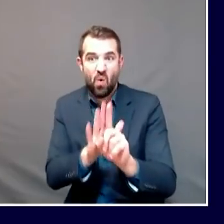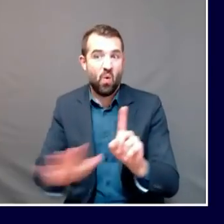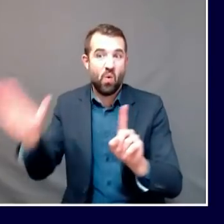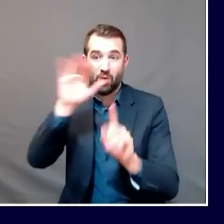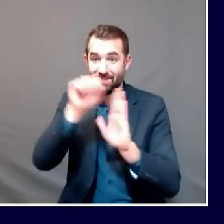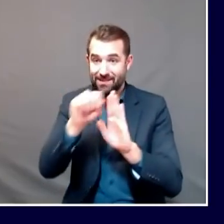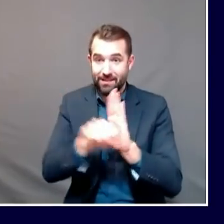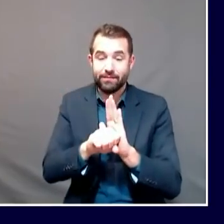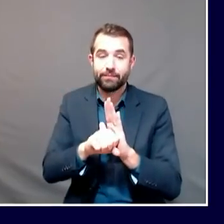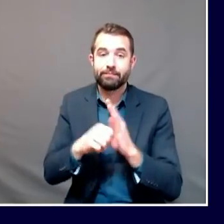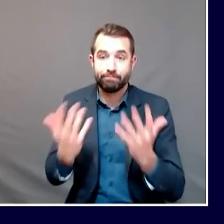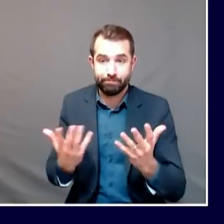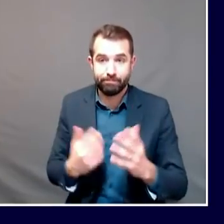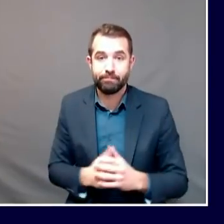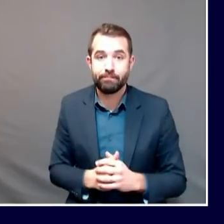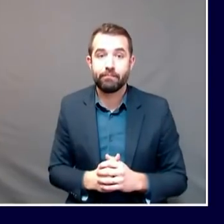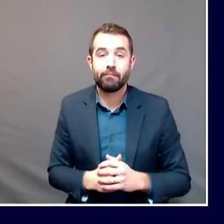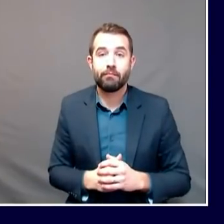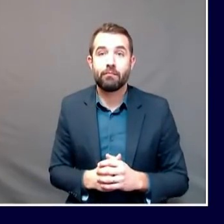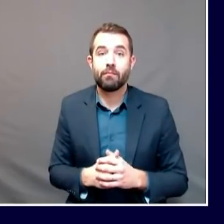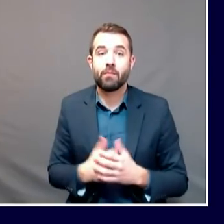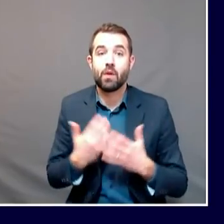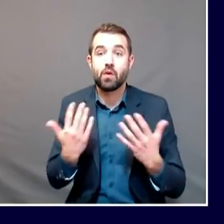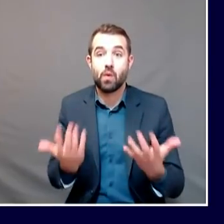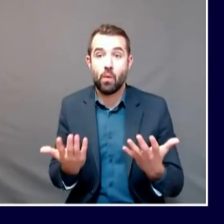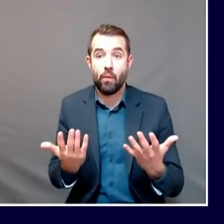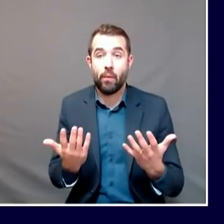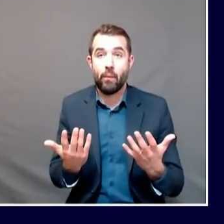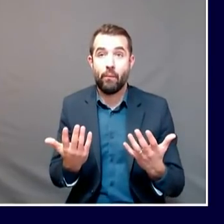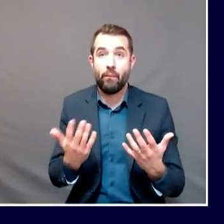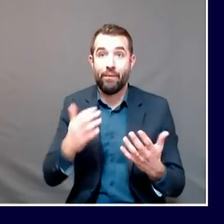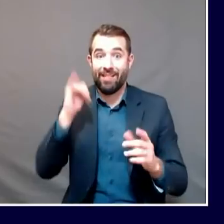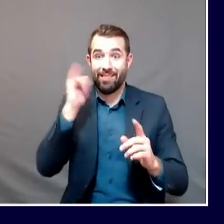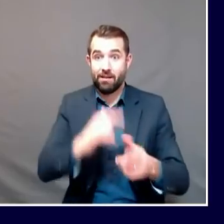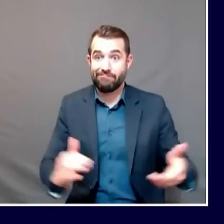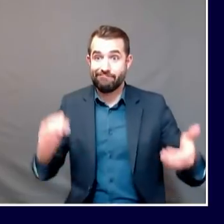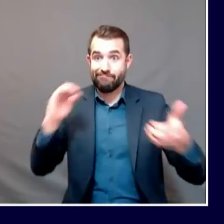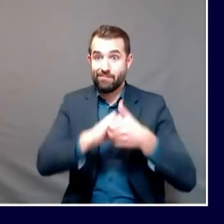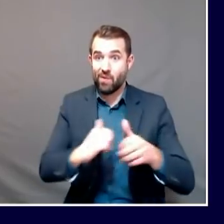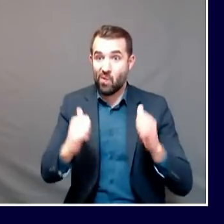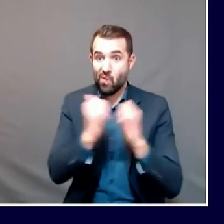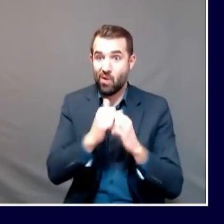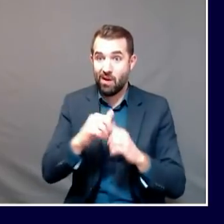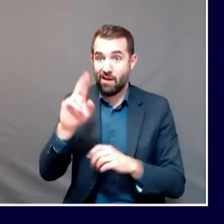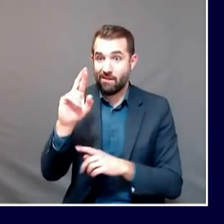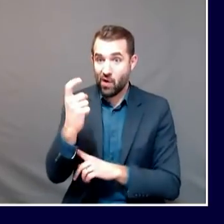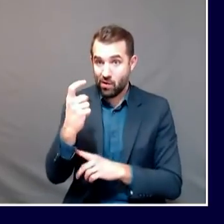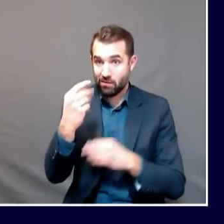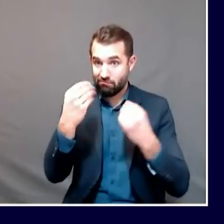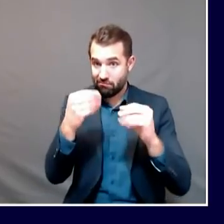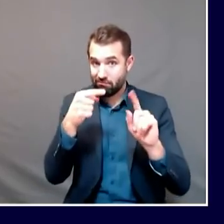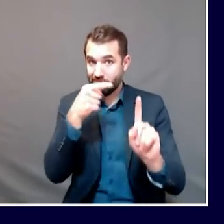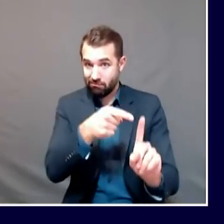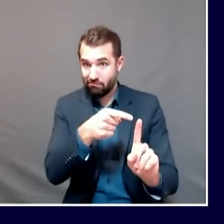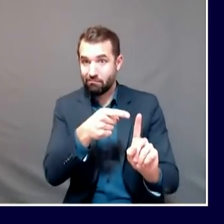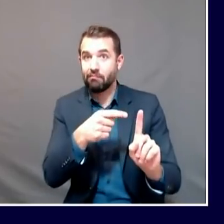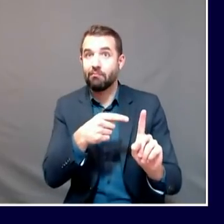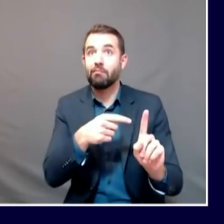actually come into possession of Maine CDC. They are allocated and earmarked for the state of Maine, but they